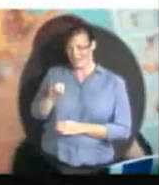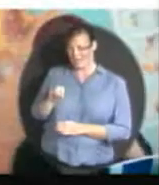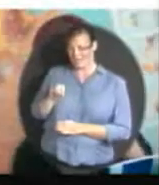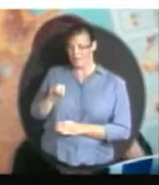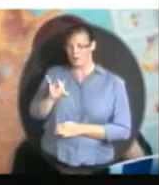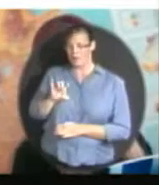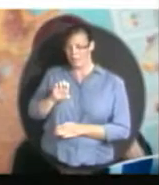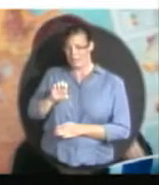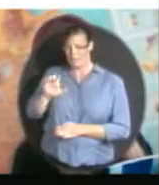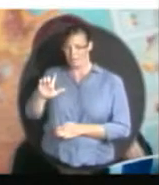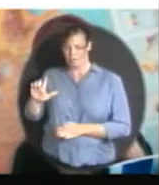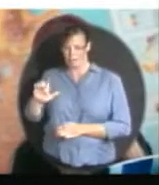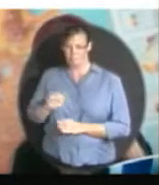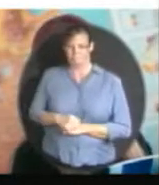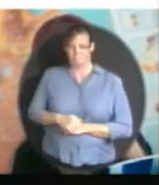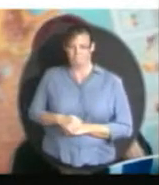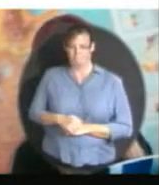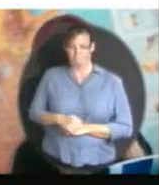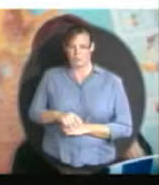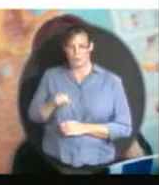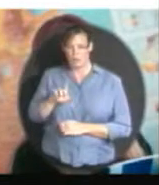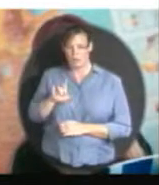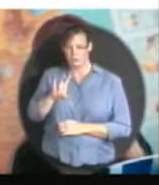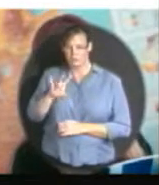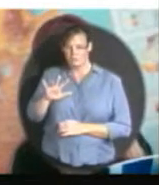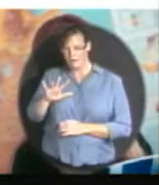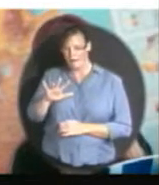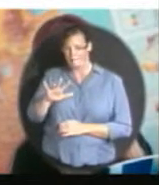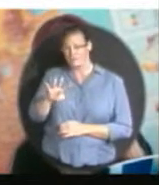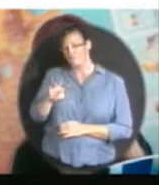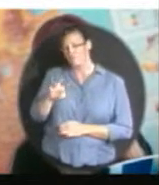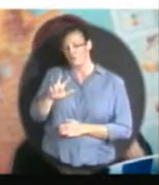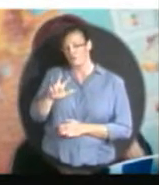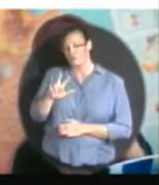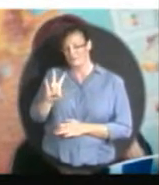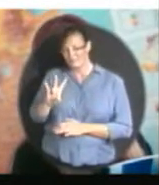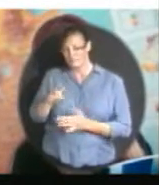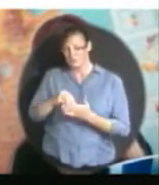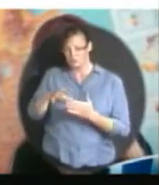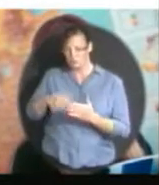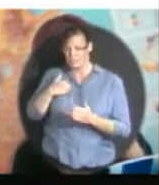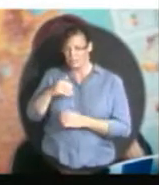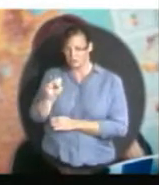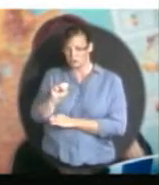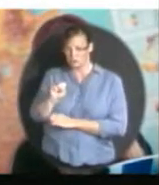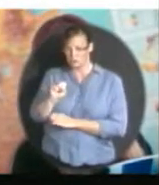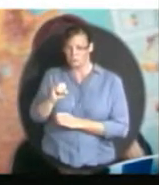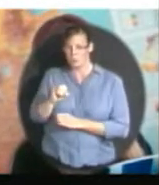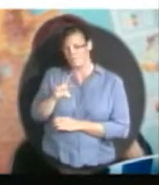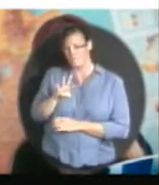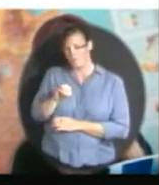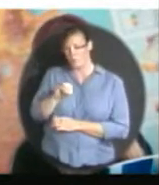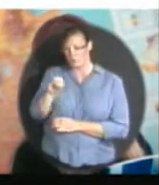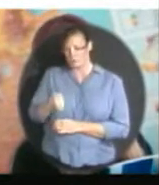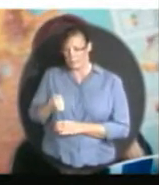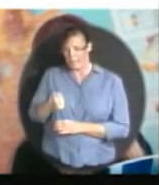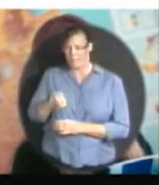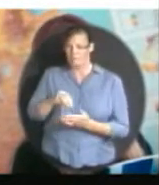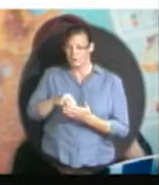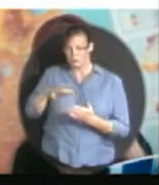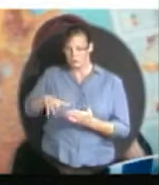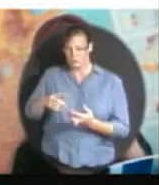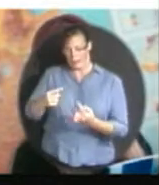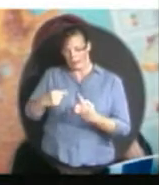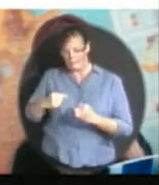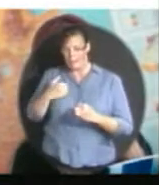ELL. And 175 of the 437 students received scholarships, so that about 40% of students attending summer